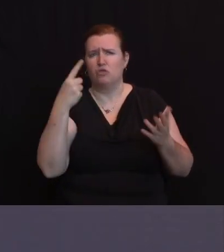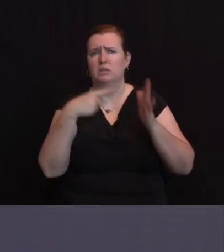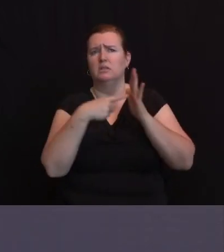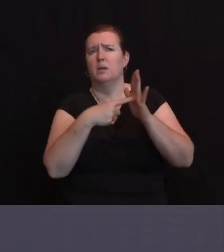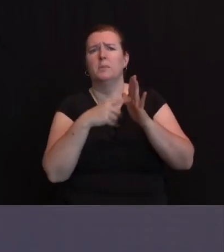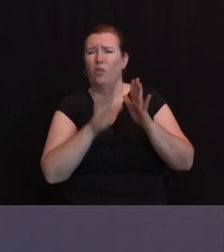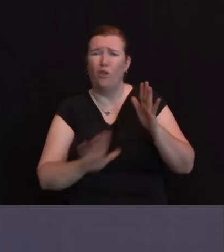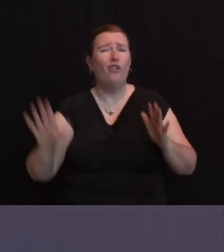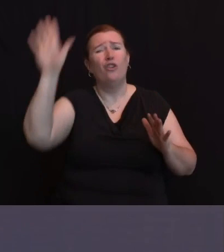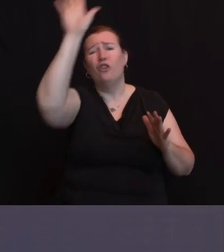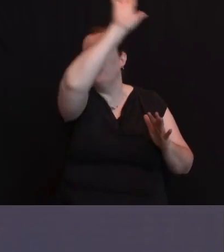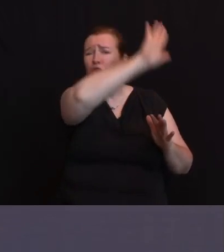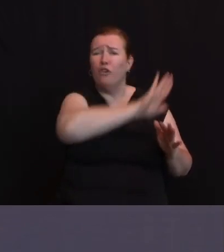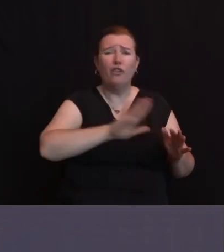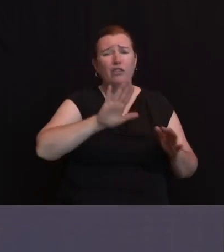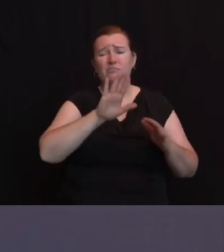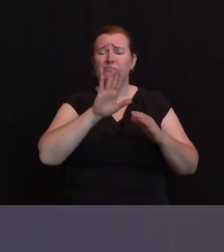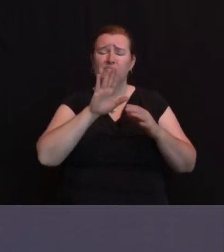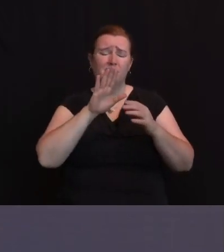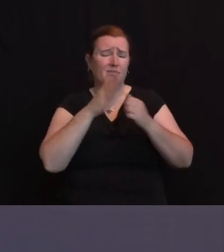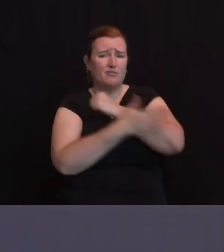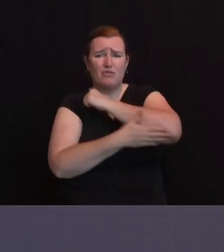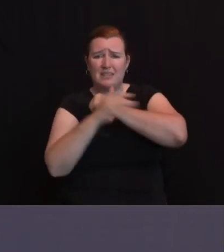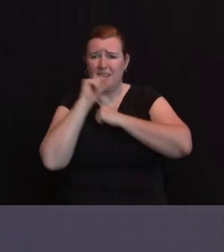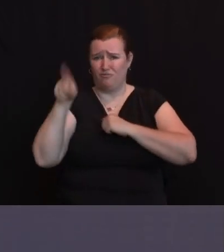country. It was one thing to say when the